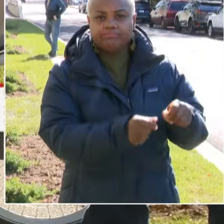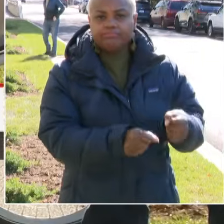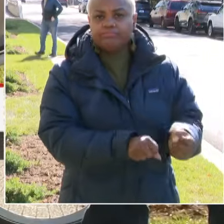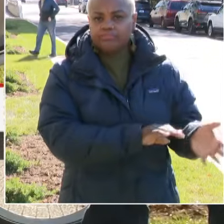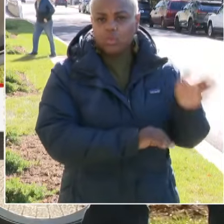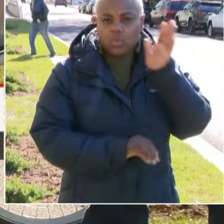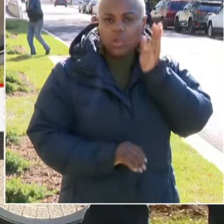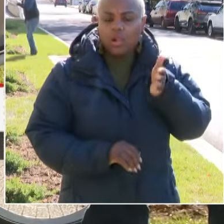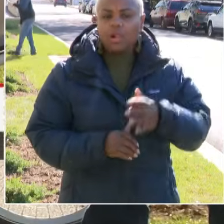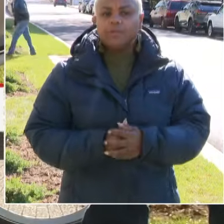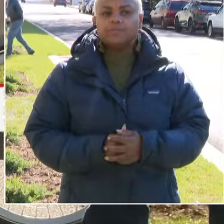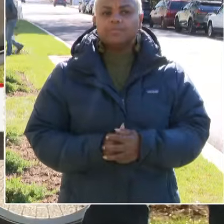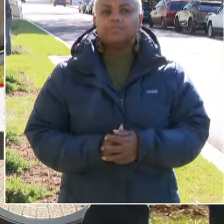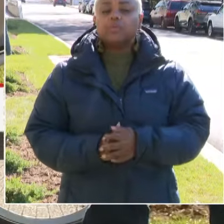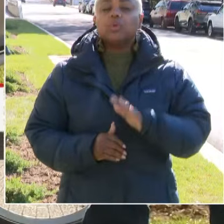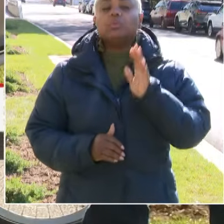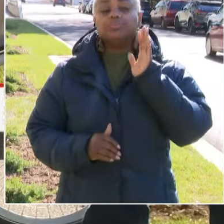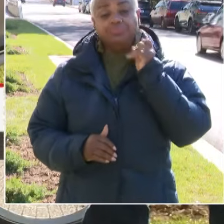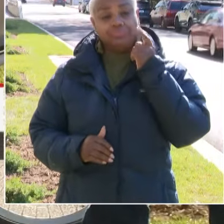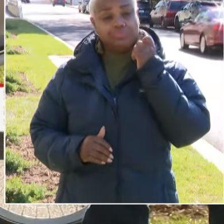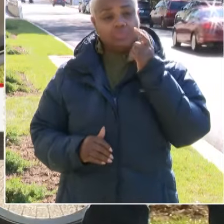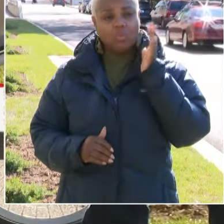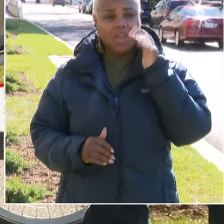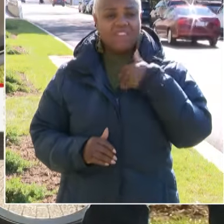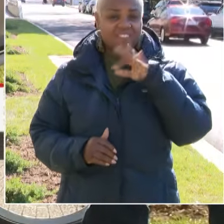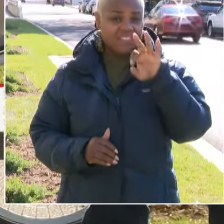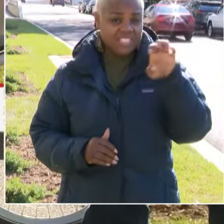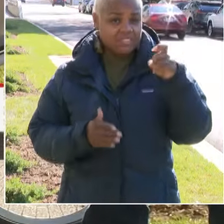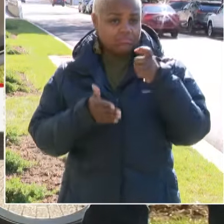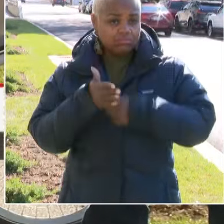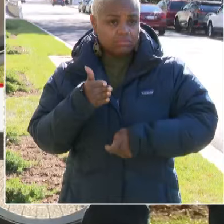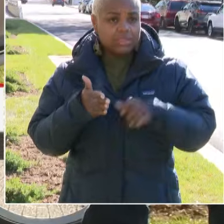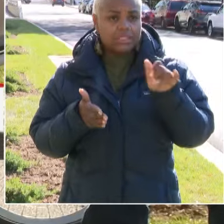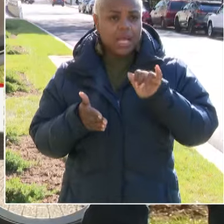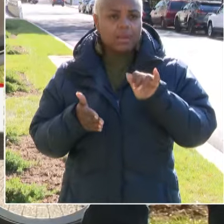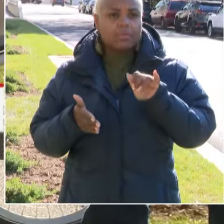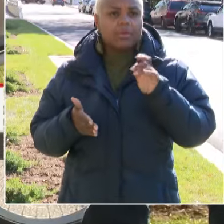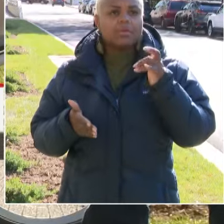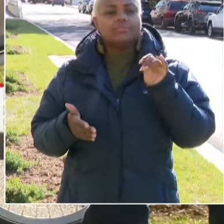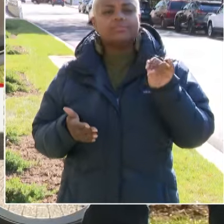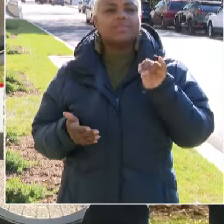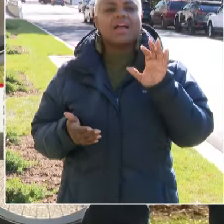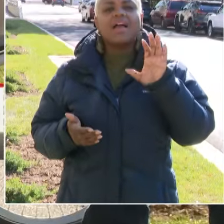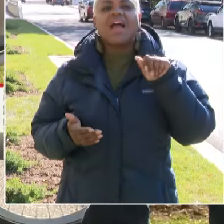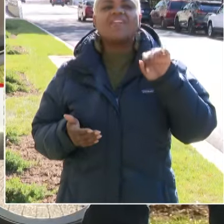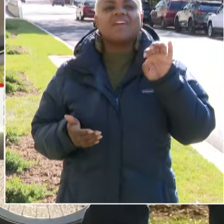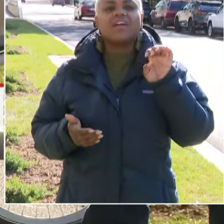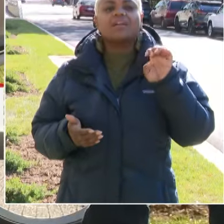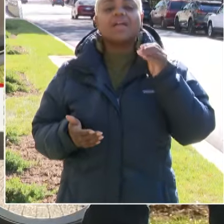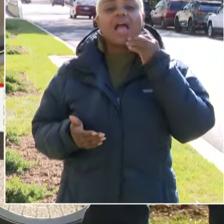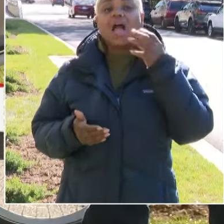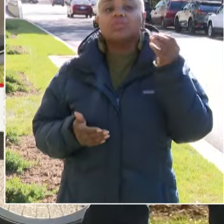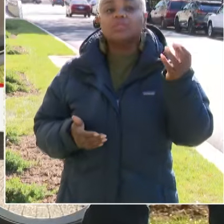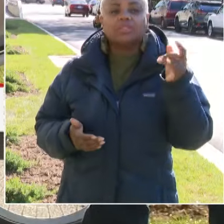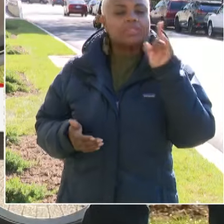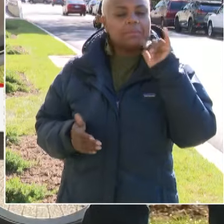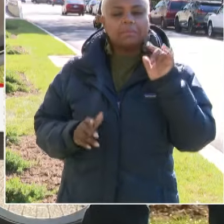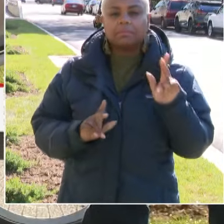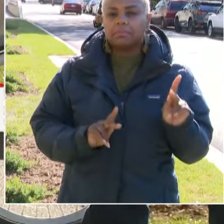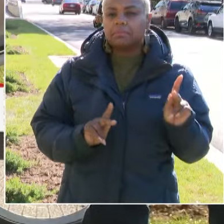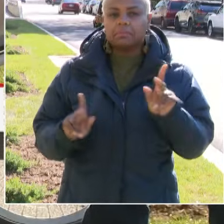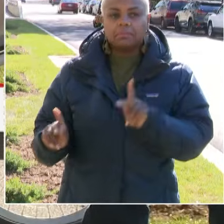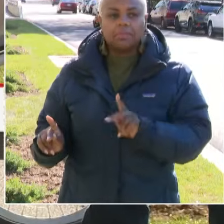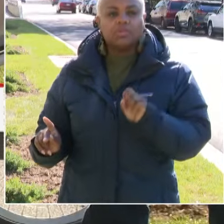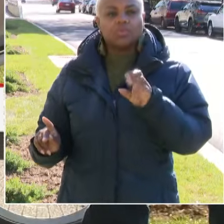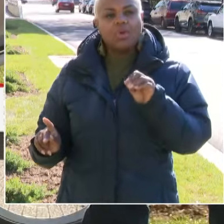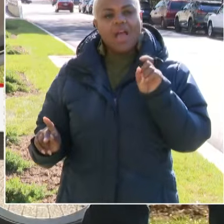sidewalk cafes. The streetery fee will be higher than the sidewalk cafe fee, but we continue to encourage